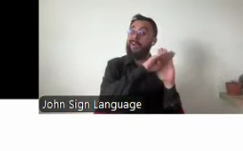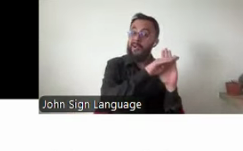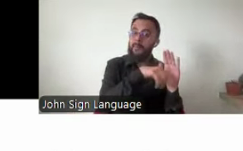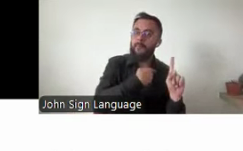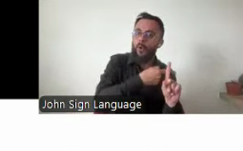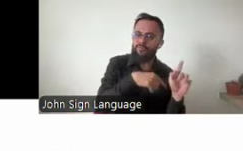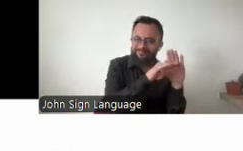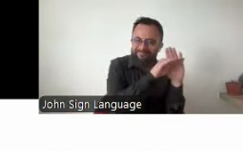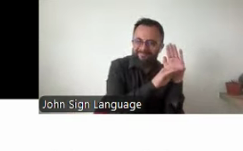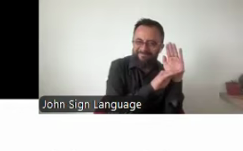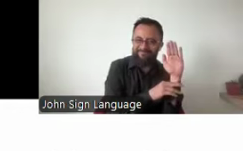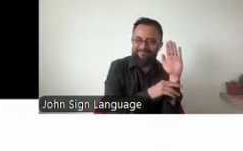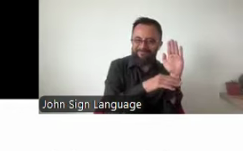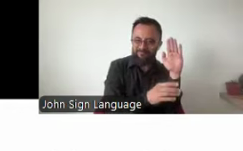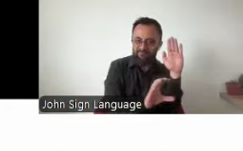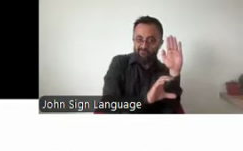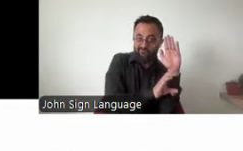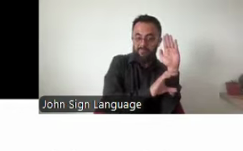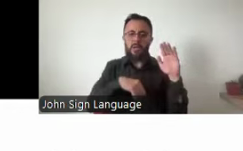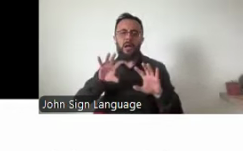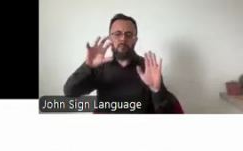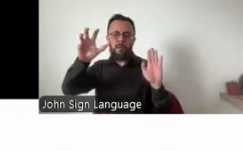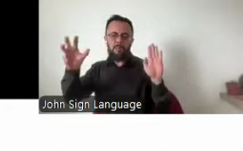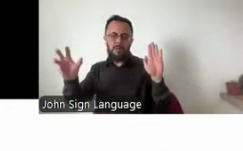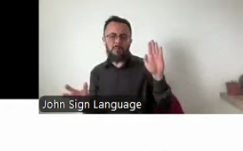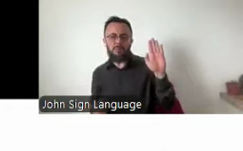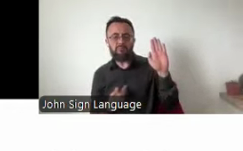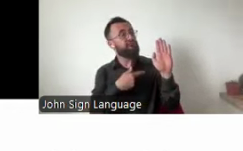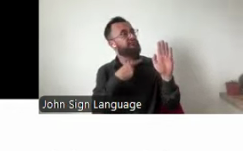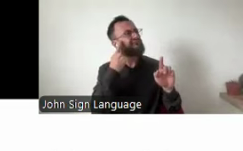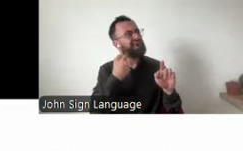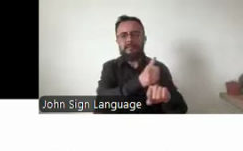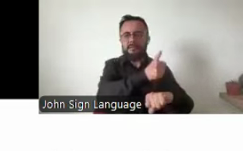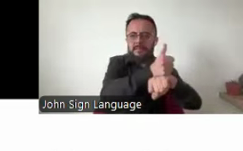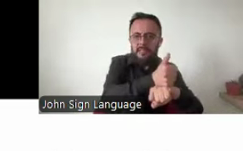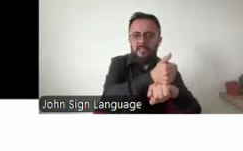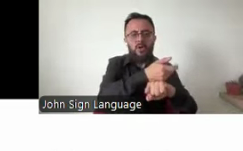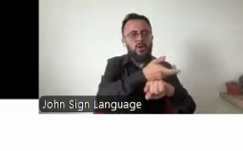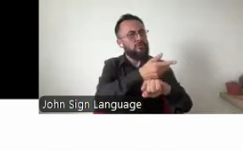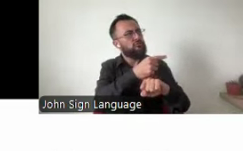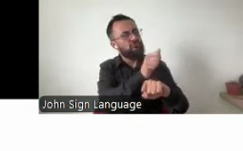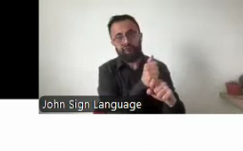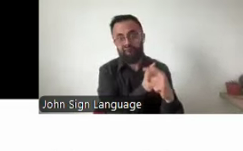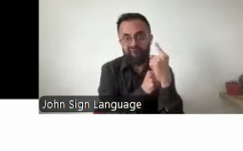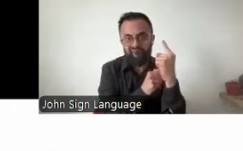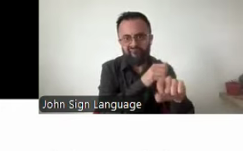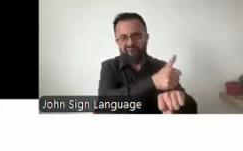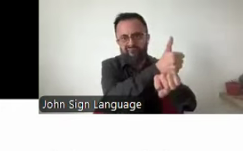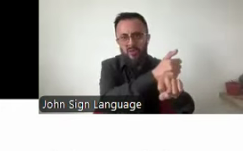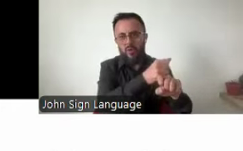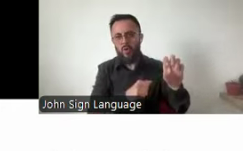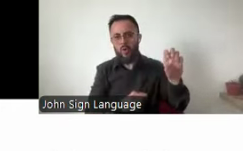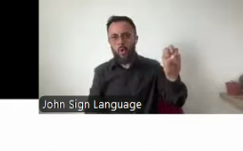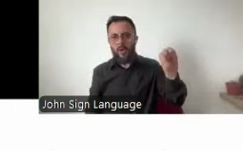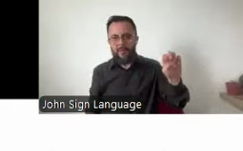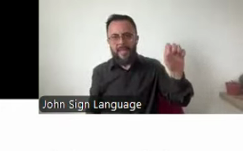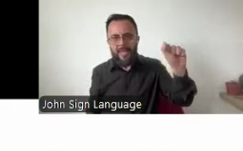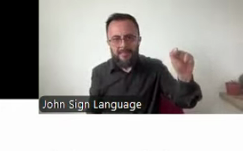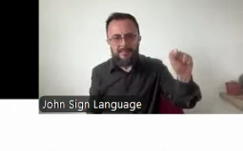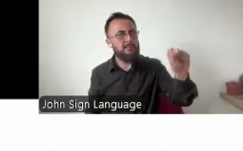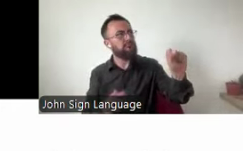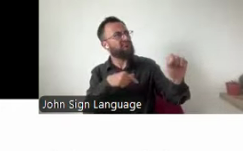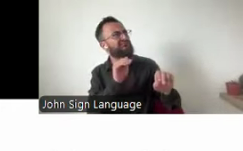the Director General, and WHO to do. Among those requests were the Global Report on Health Equity for